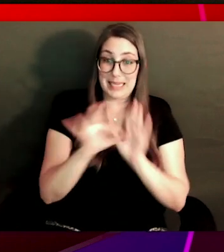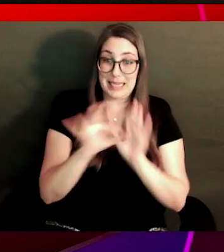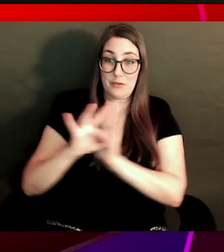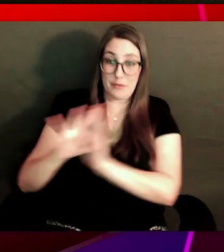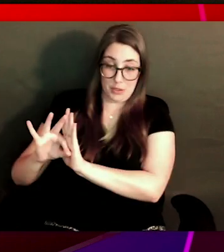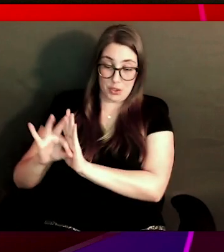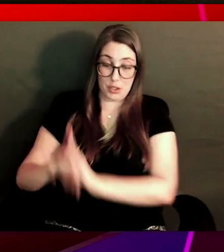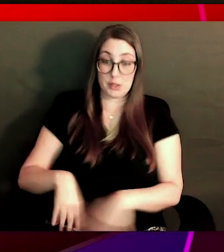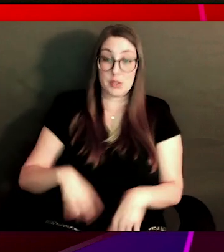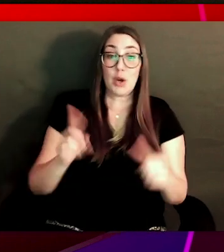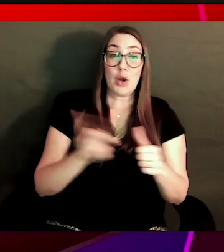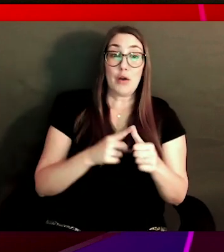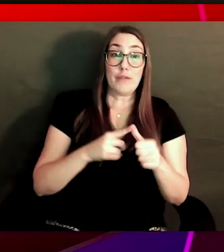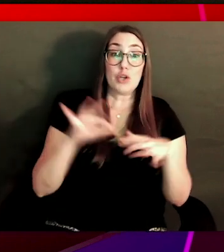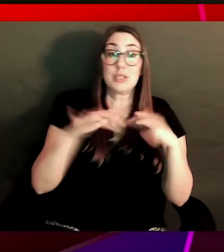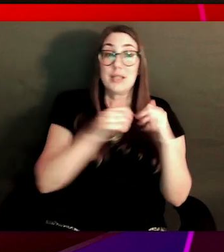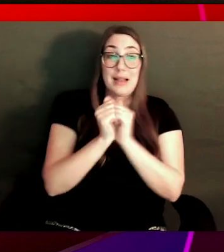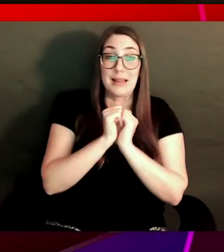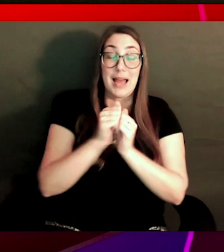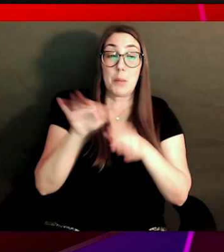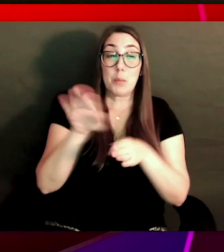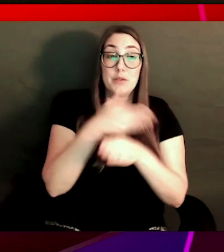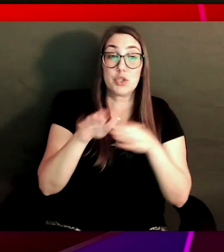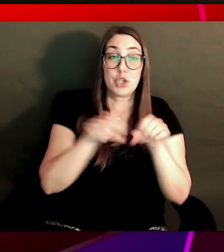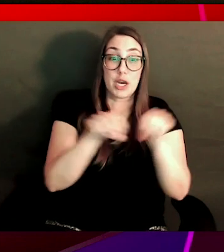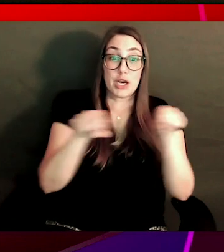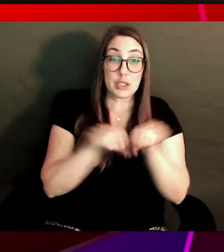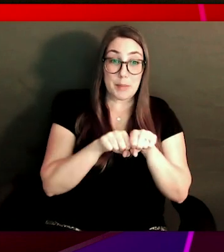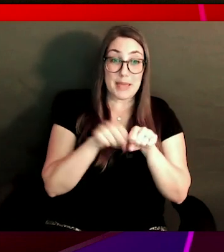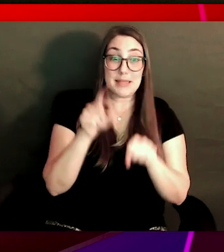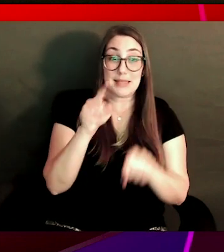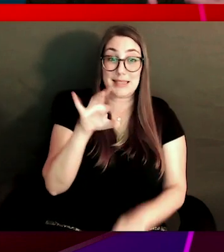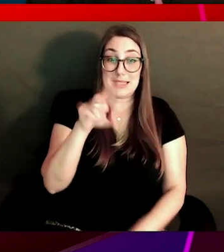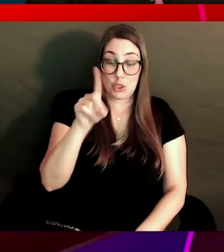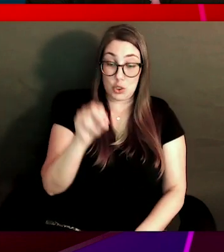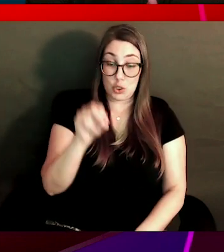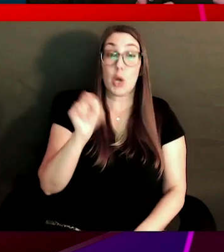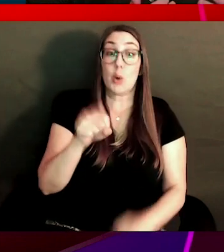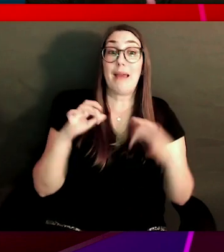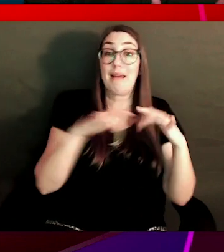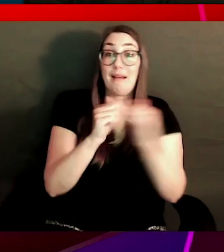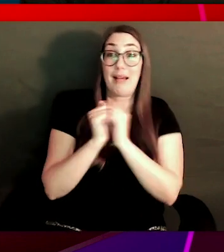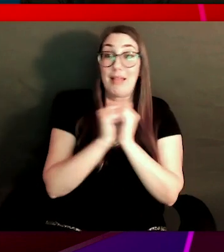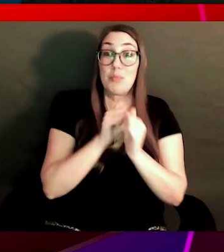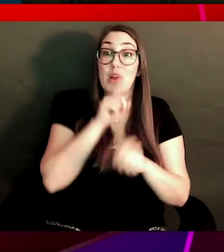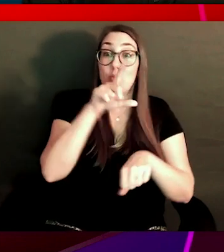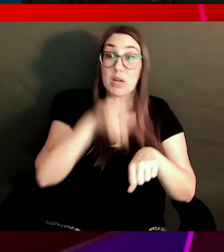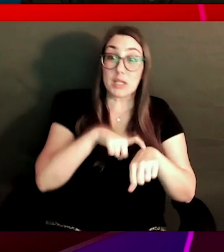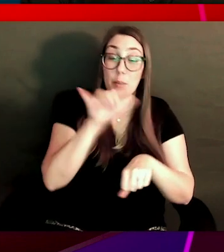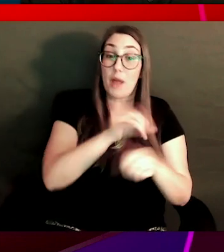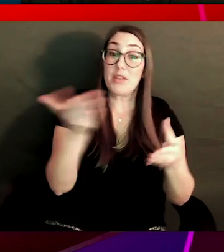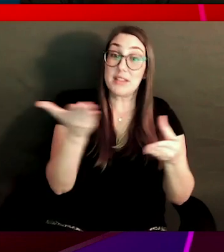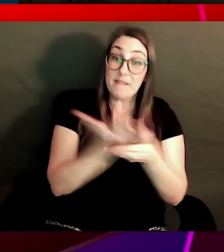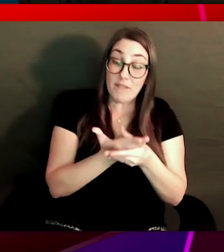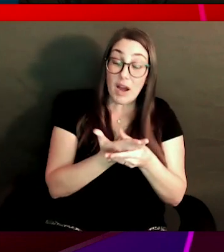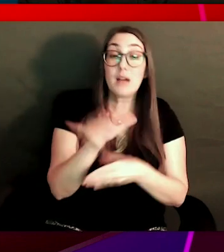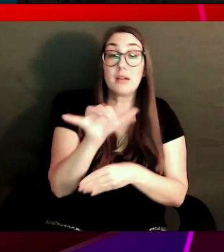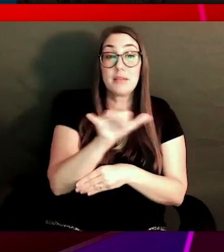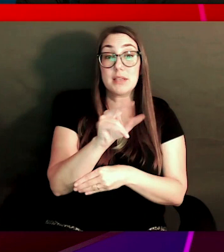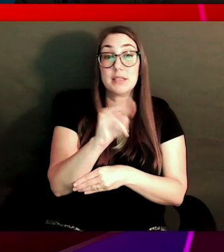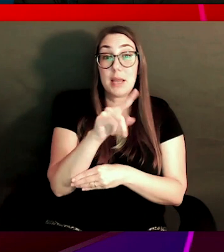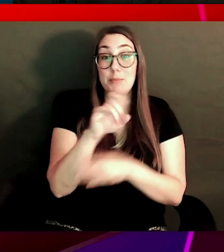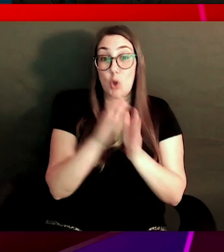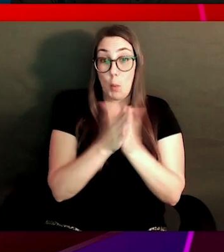shared spaces in SageMaker Studio. It enables users to collaborate in real time on the same files and the same notebooks. So in this